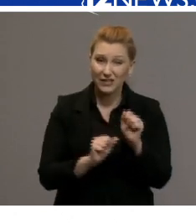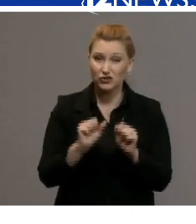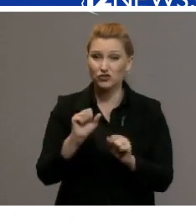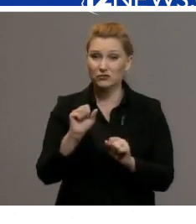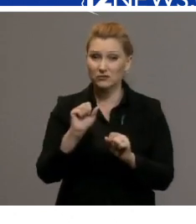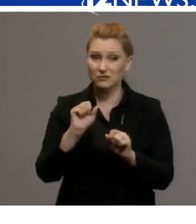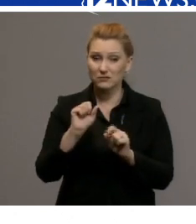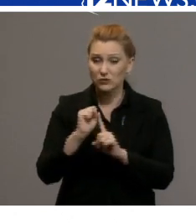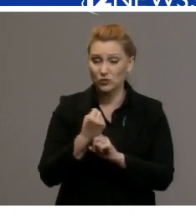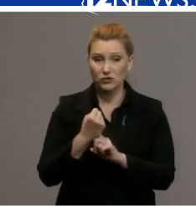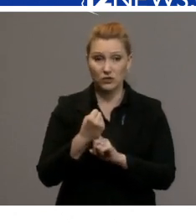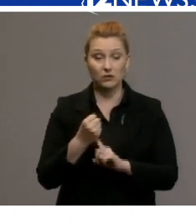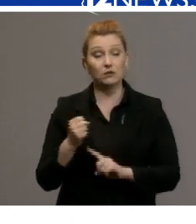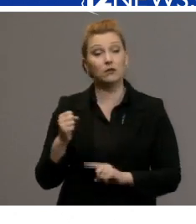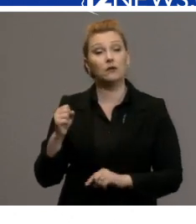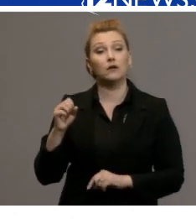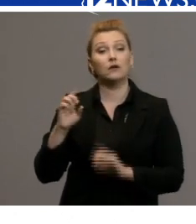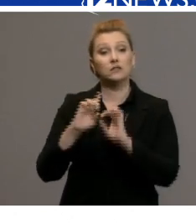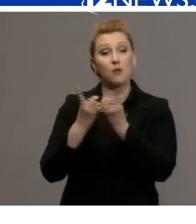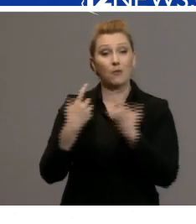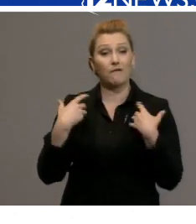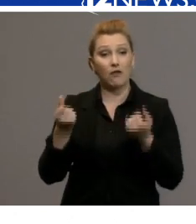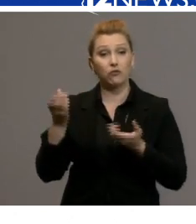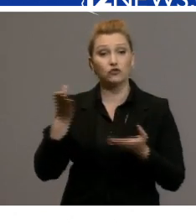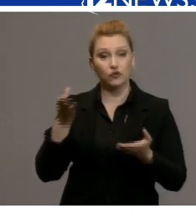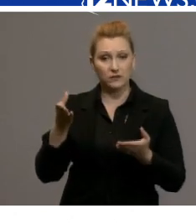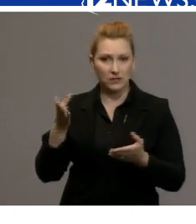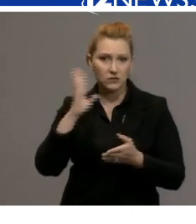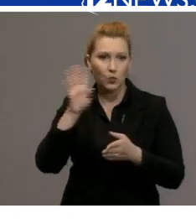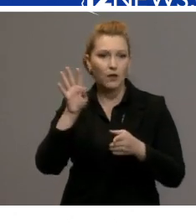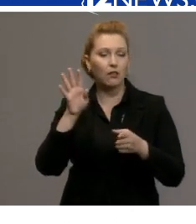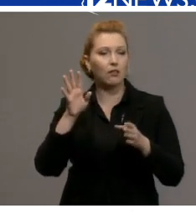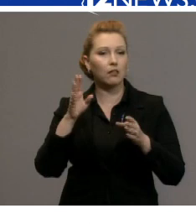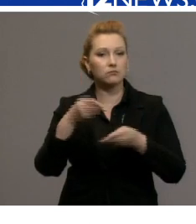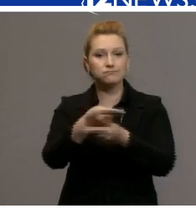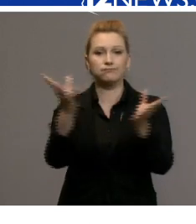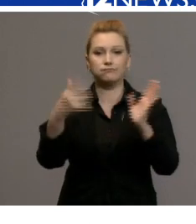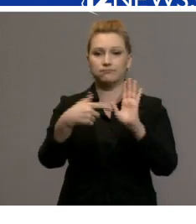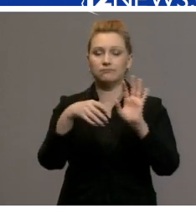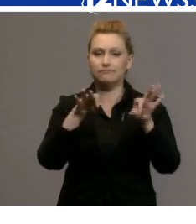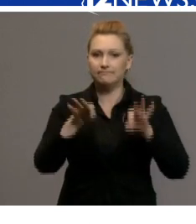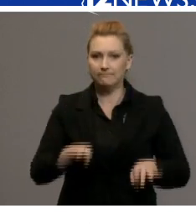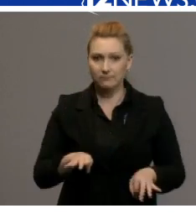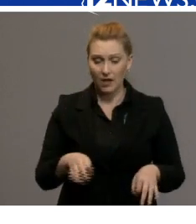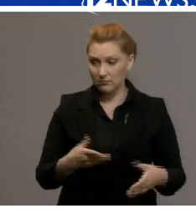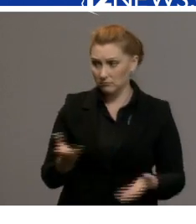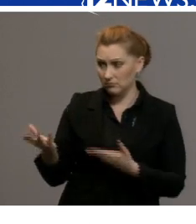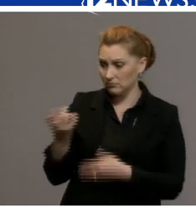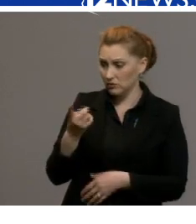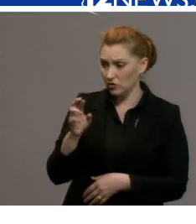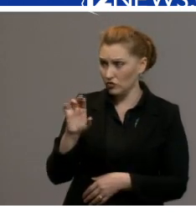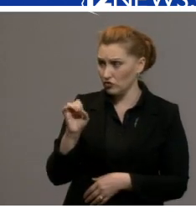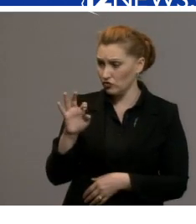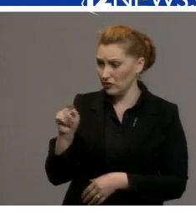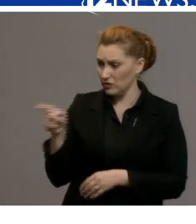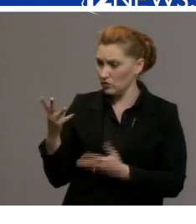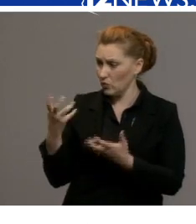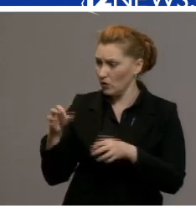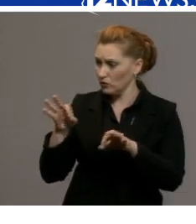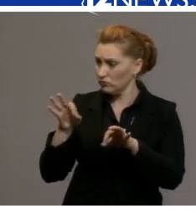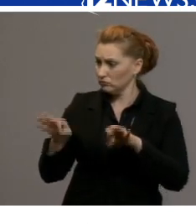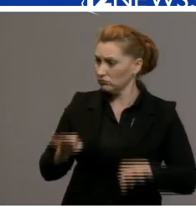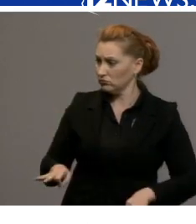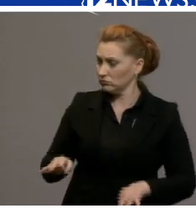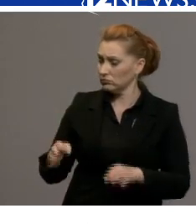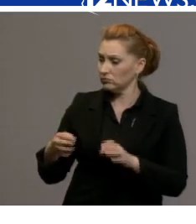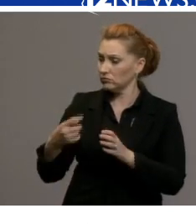Health Services, but youth sports can resume. And do you want to talk a little bit about the guidance around that, Dr. Christ? Sure.